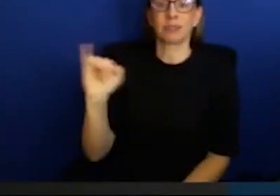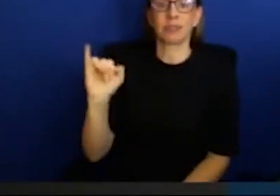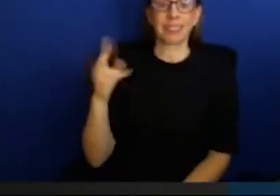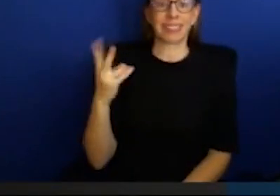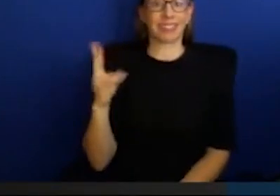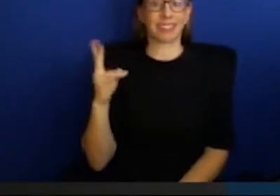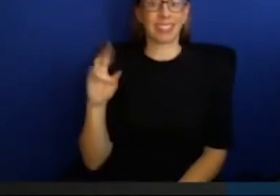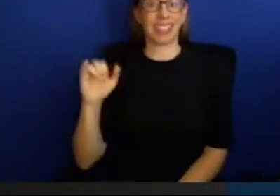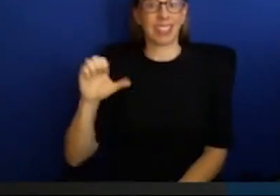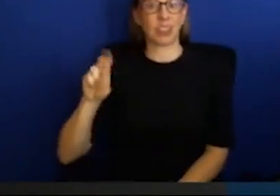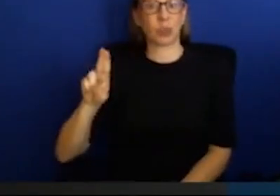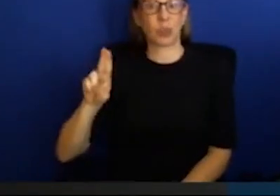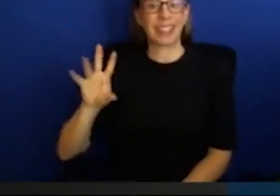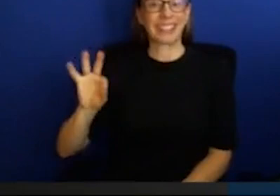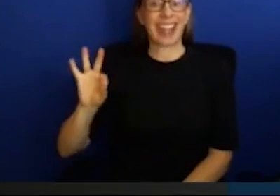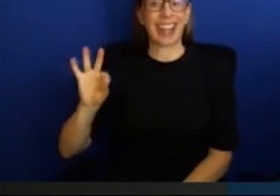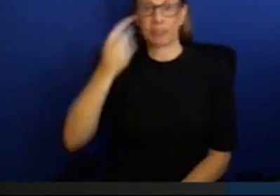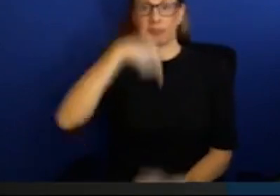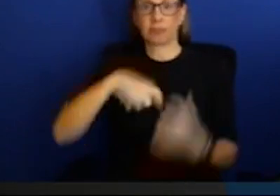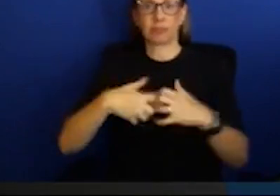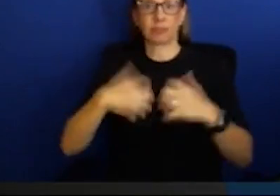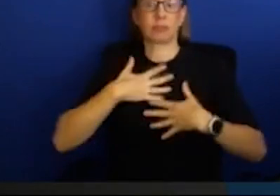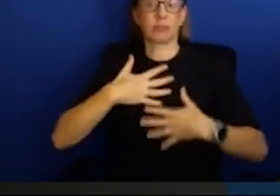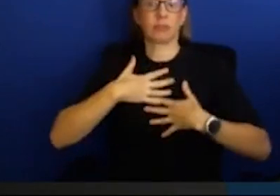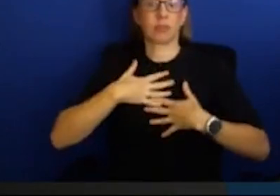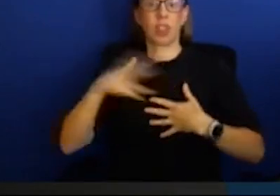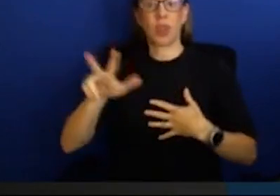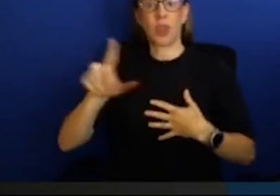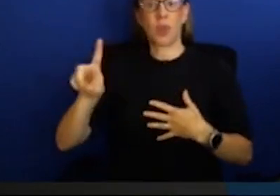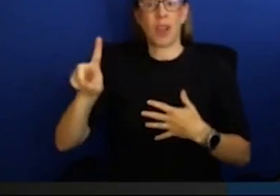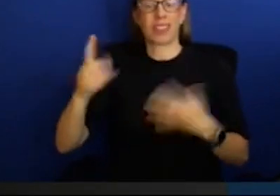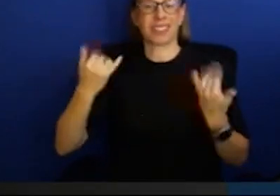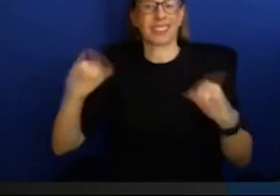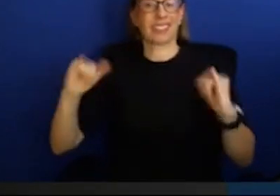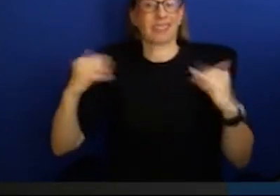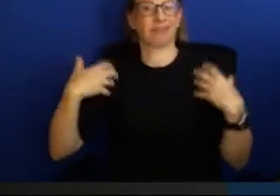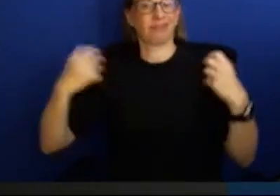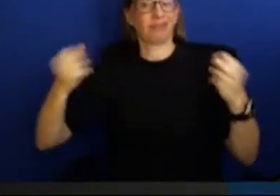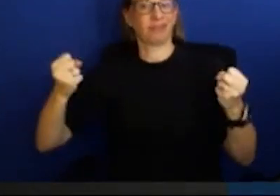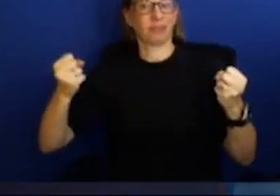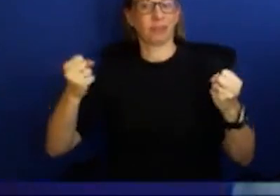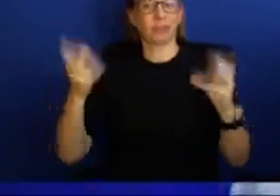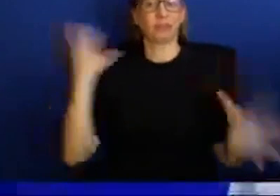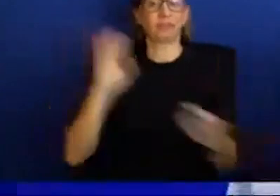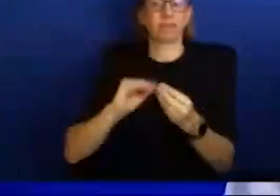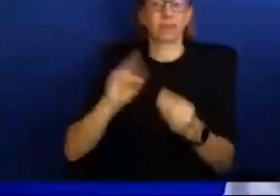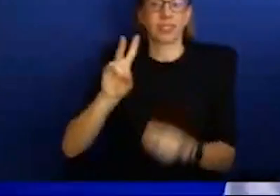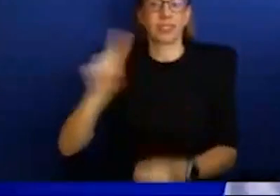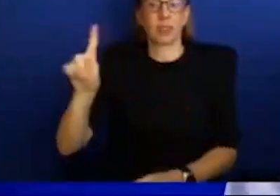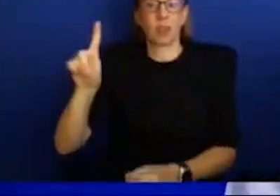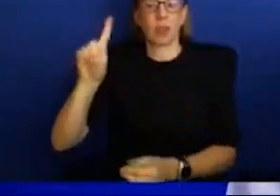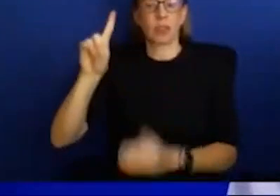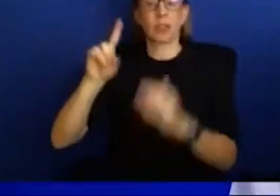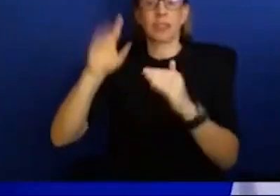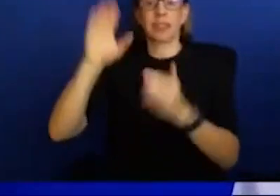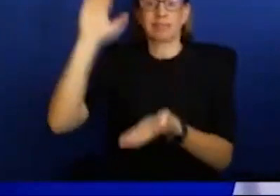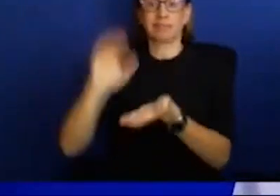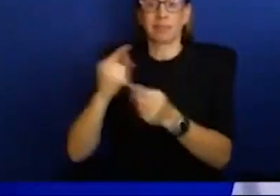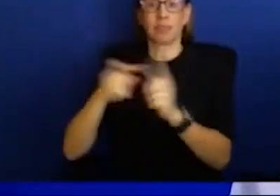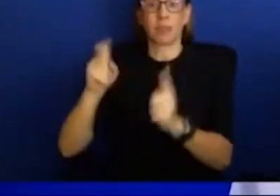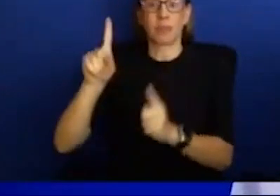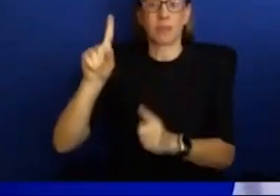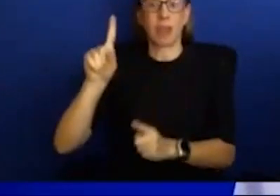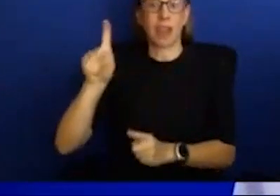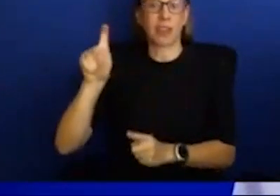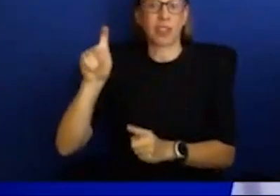9 on the ventilator, still 31 in that recovery period. So our total is 71, again, down from 100 that we saw 6 or 8 weeks